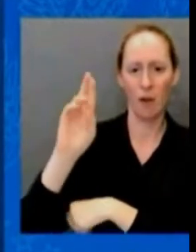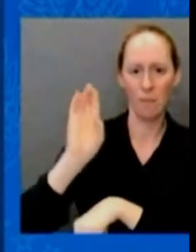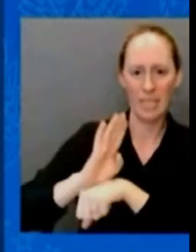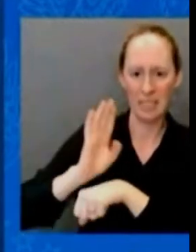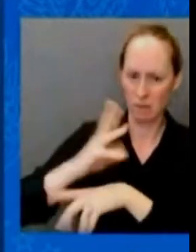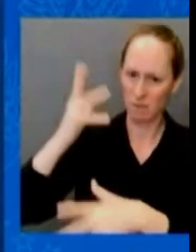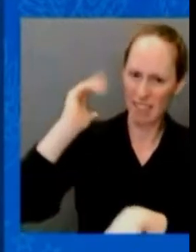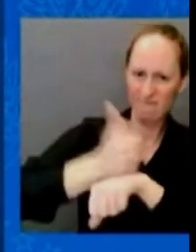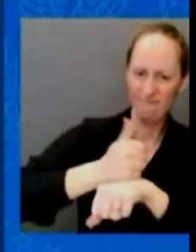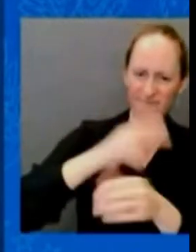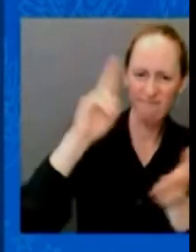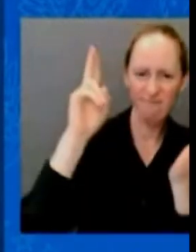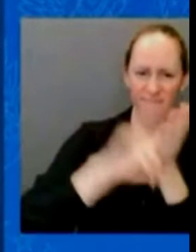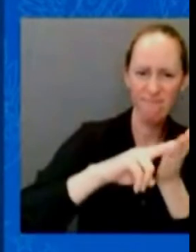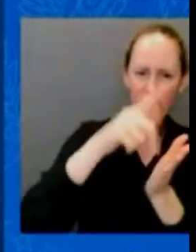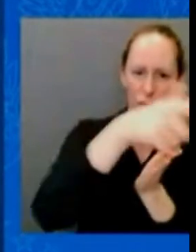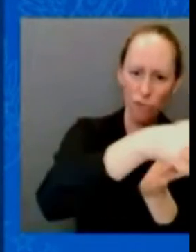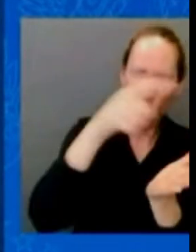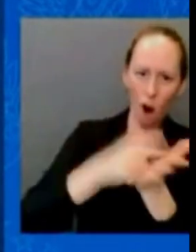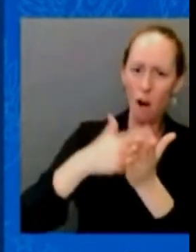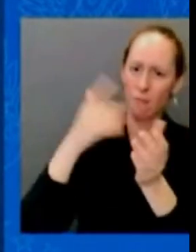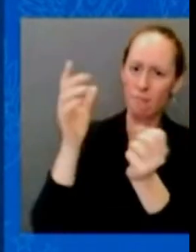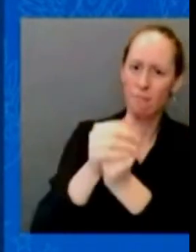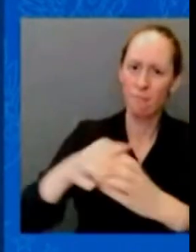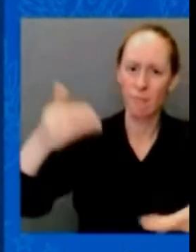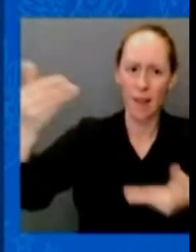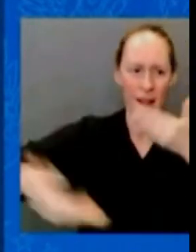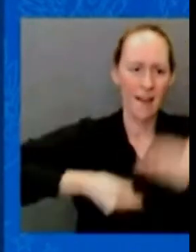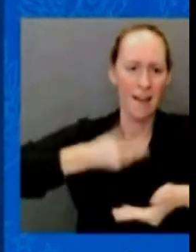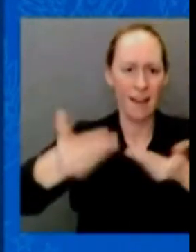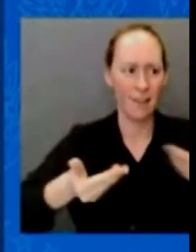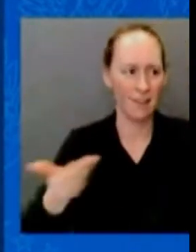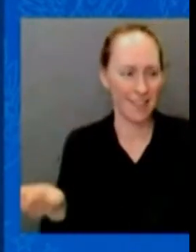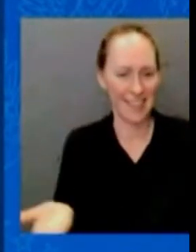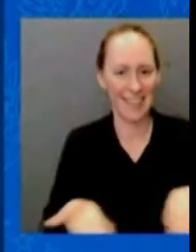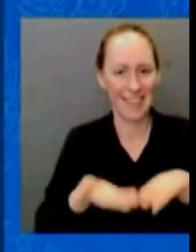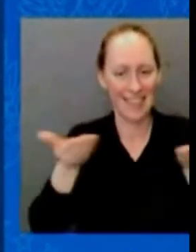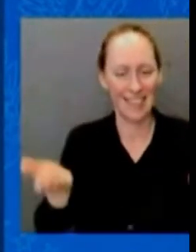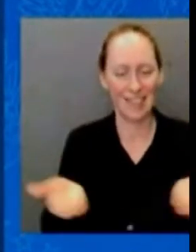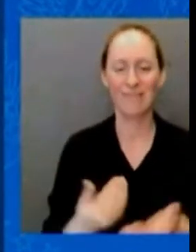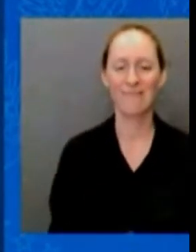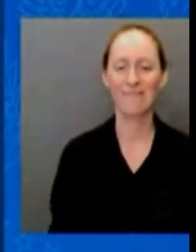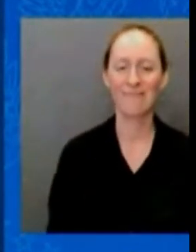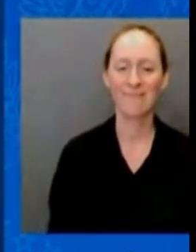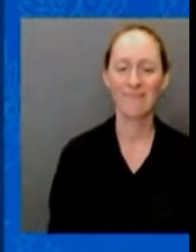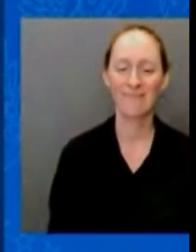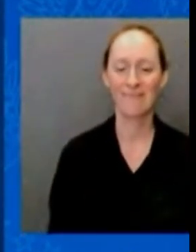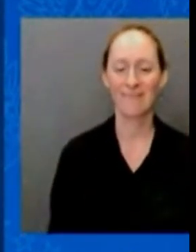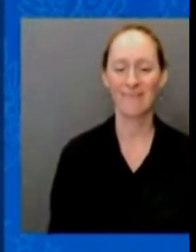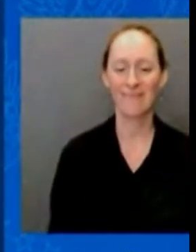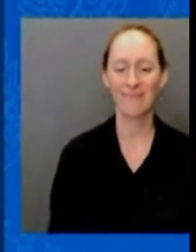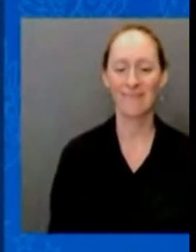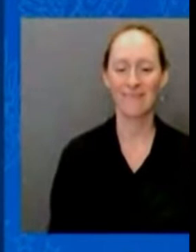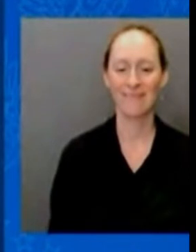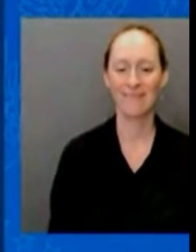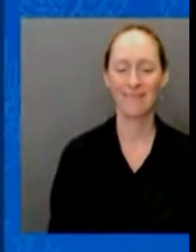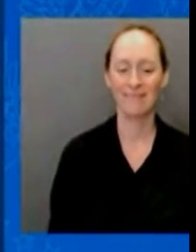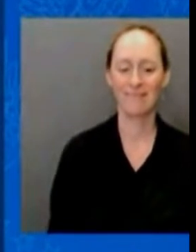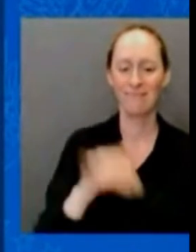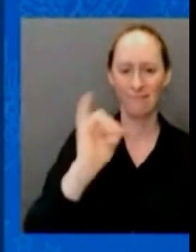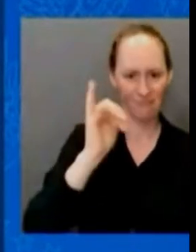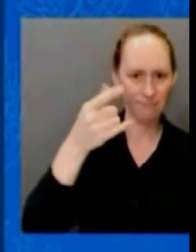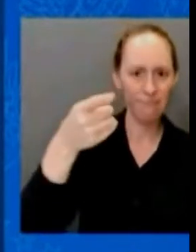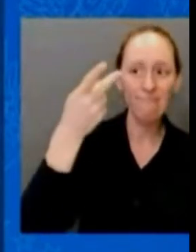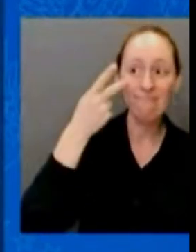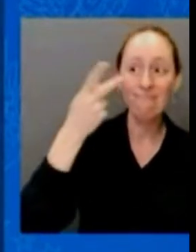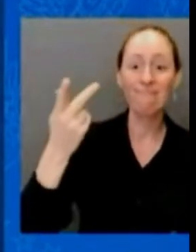called IBM, spending $20 billion investing in incredible jobs, attracting companies, creating jobs.